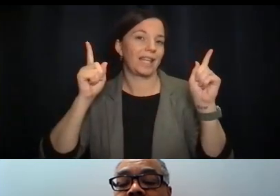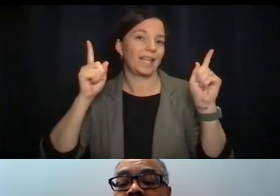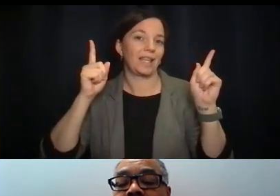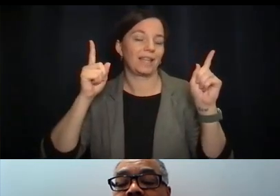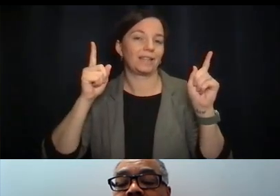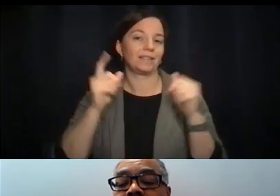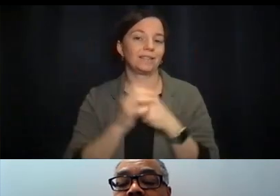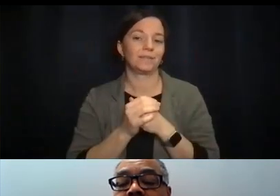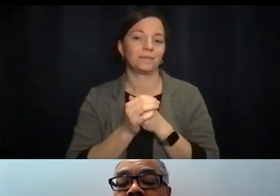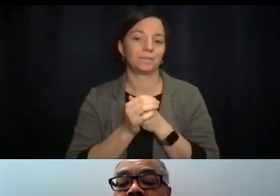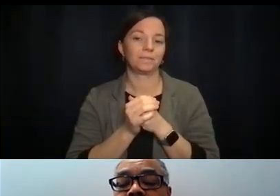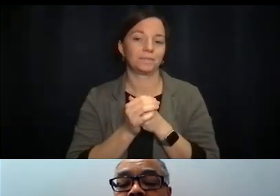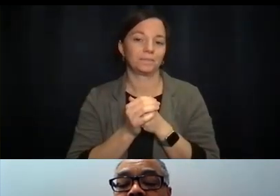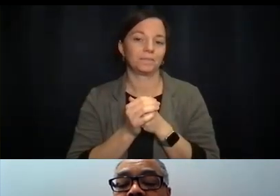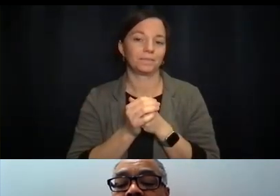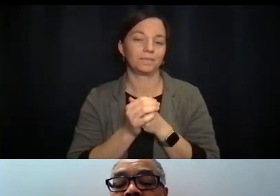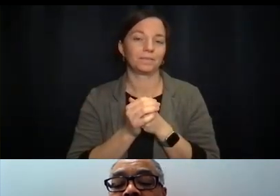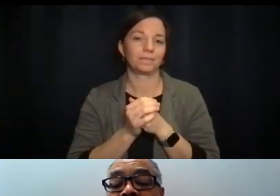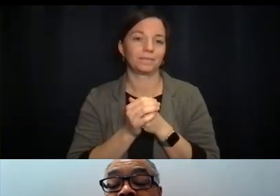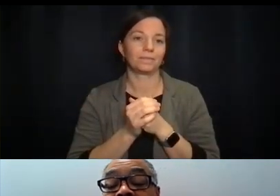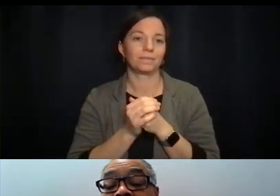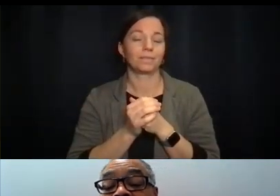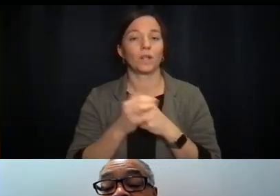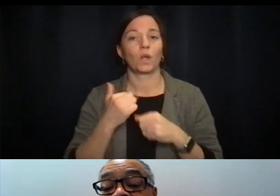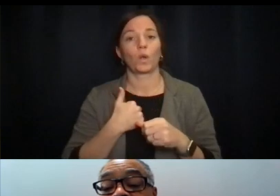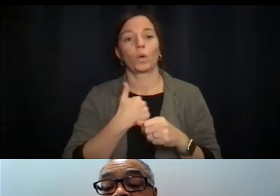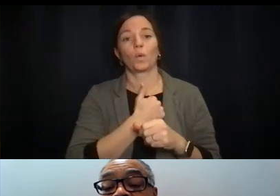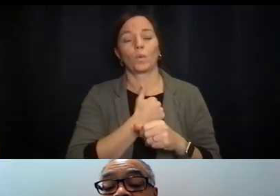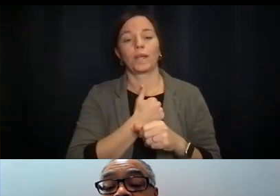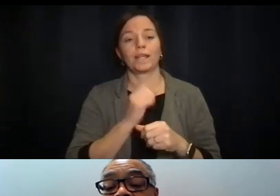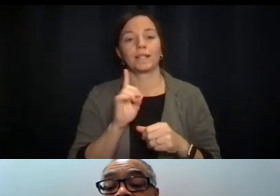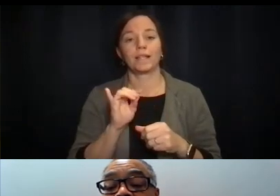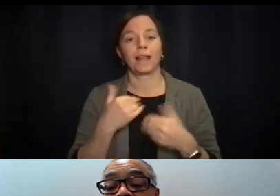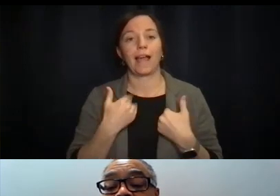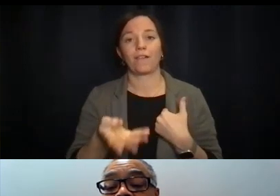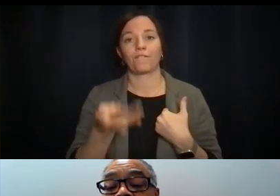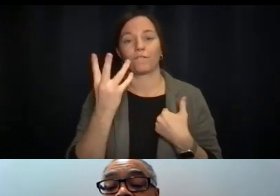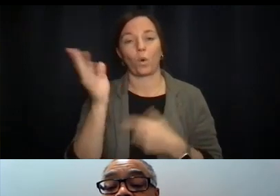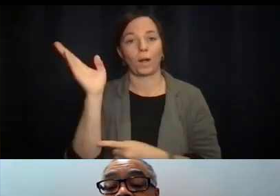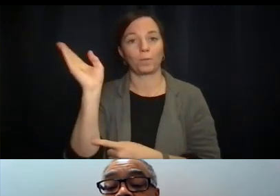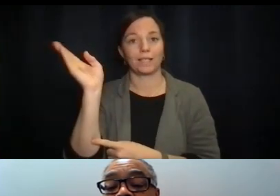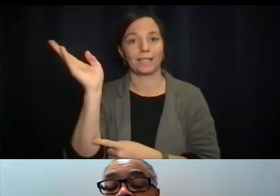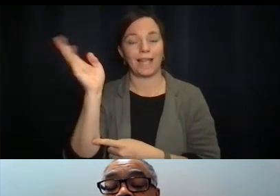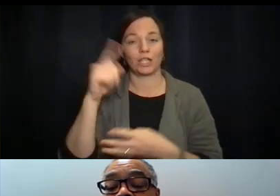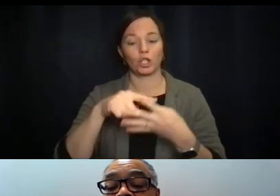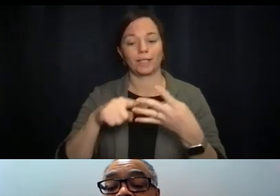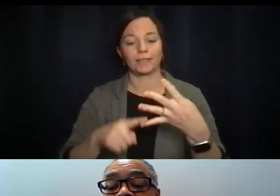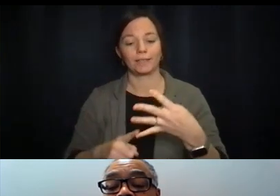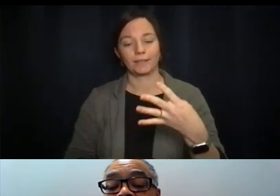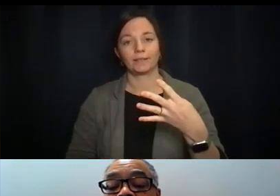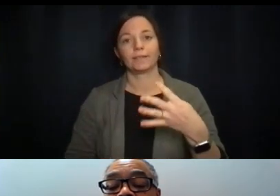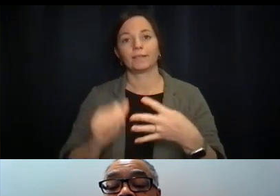the symposium is concerned? We had four presentations by speakers back to